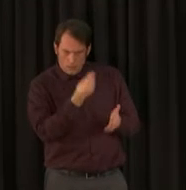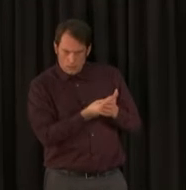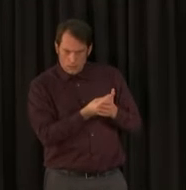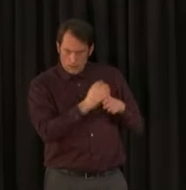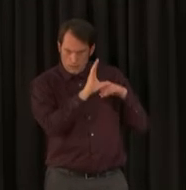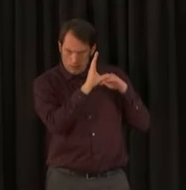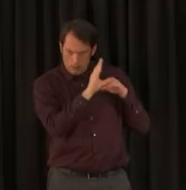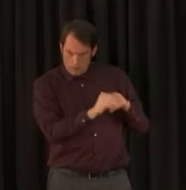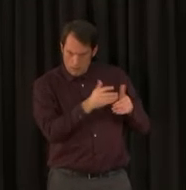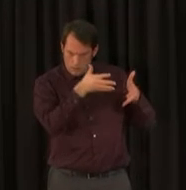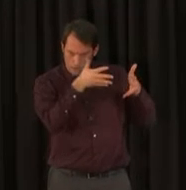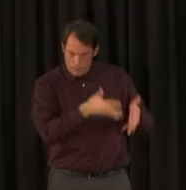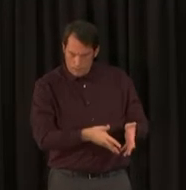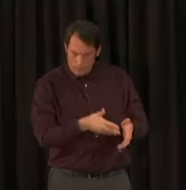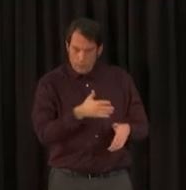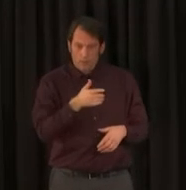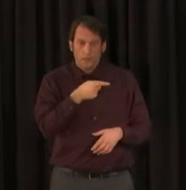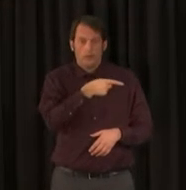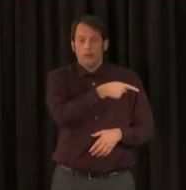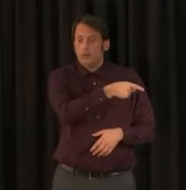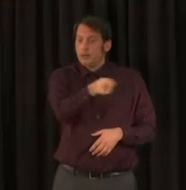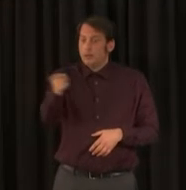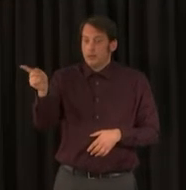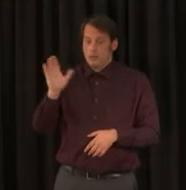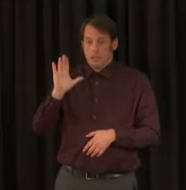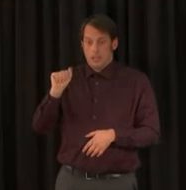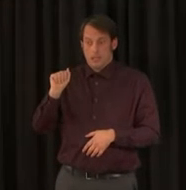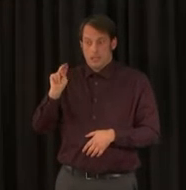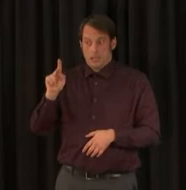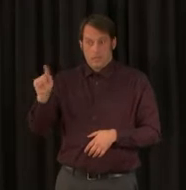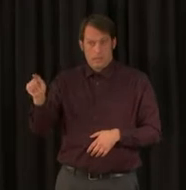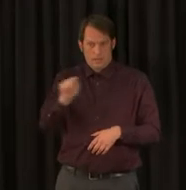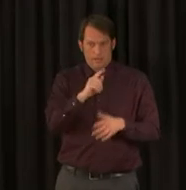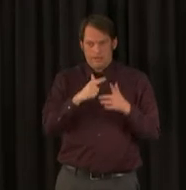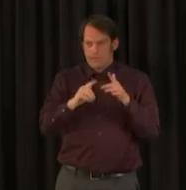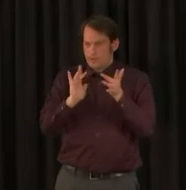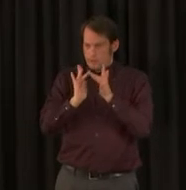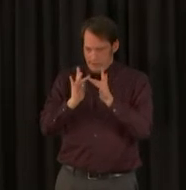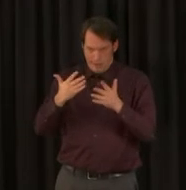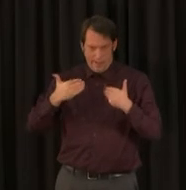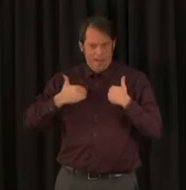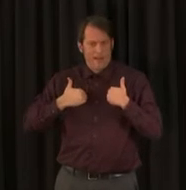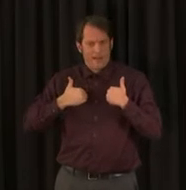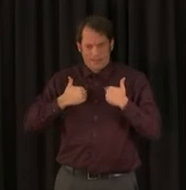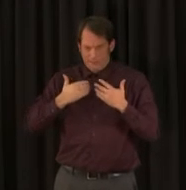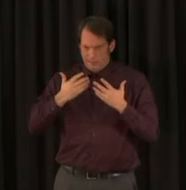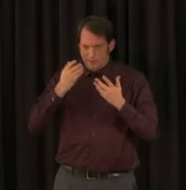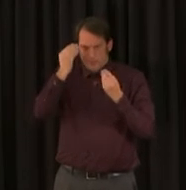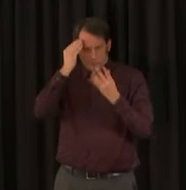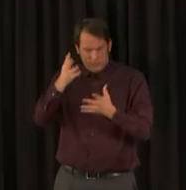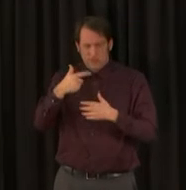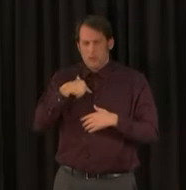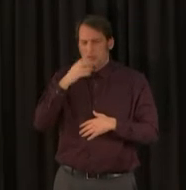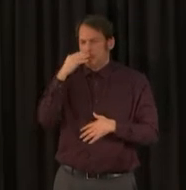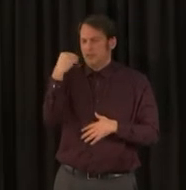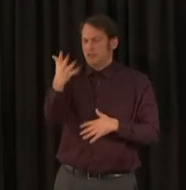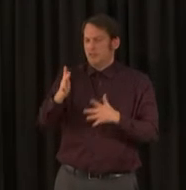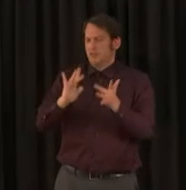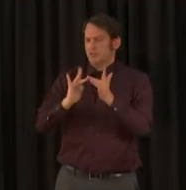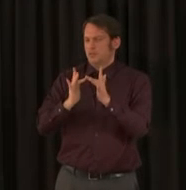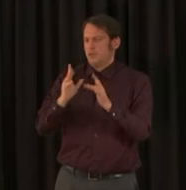All the bank's portals are open. I'm going to give you a website for all the forms, which is